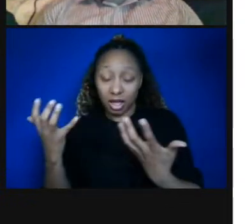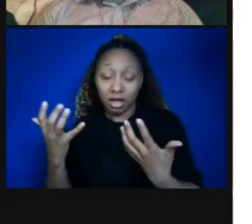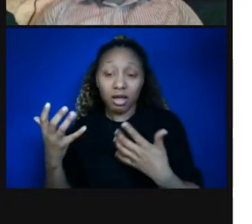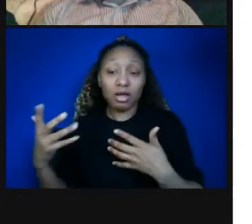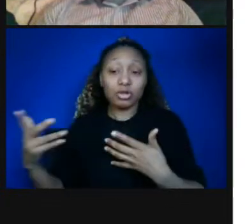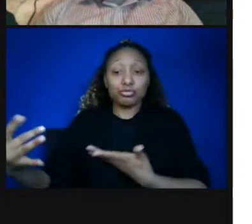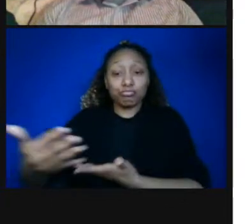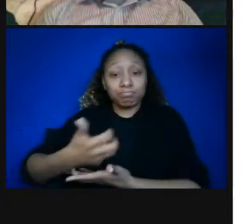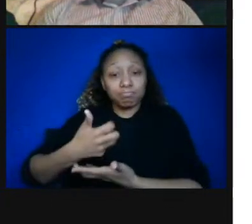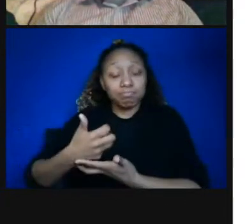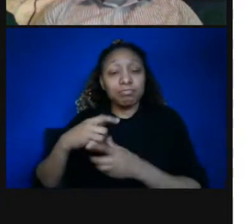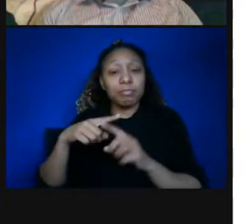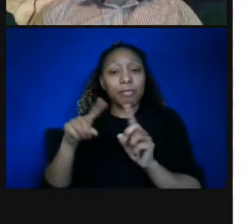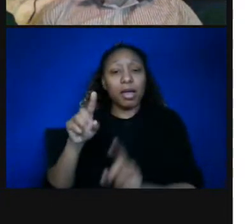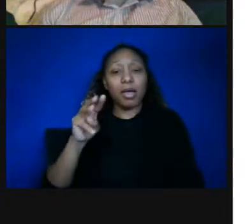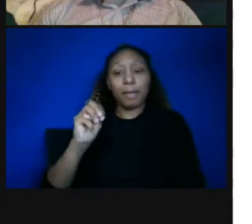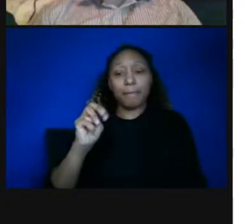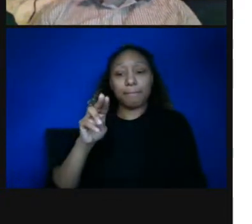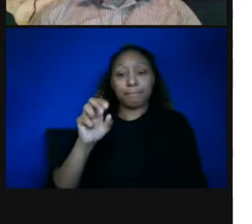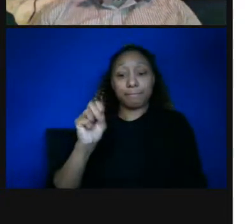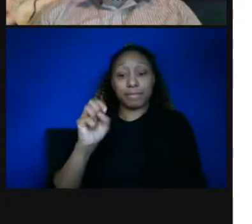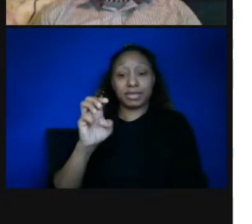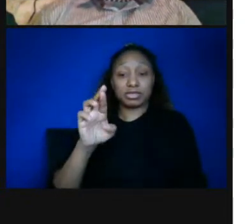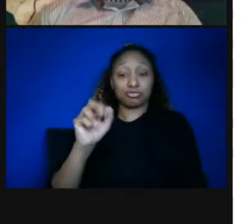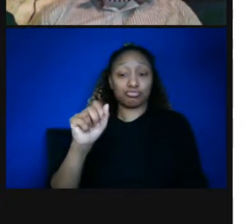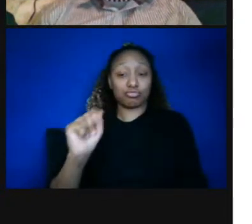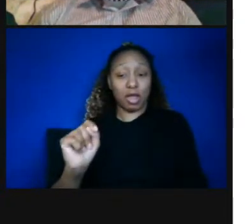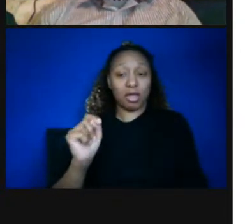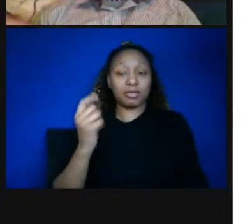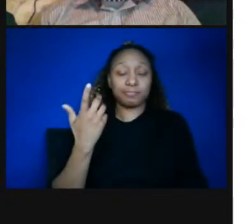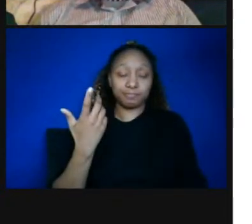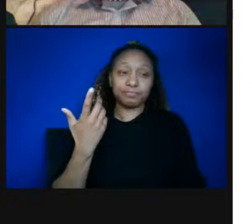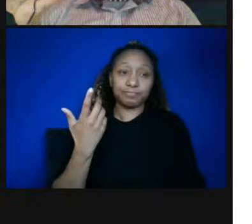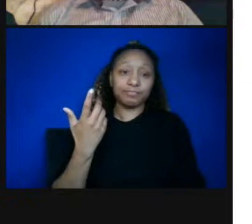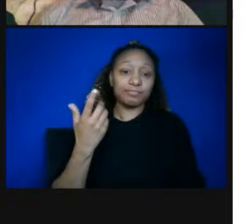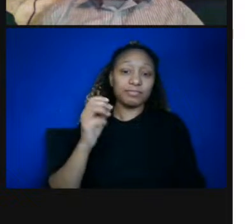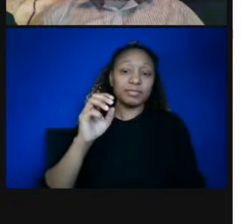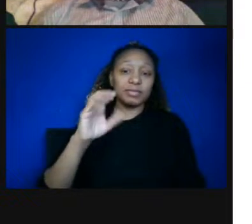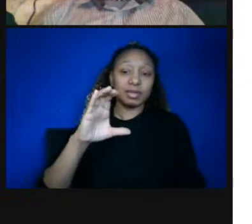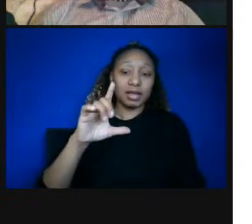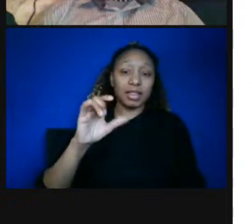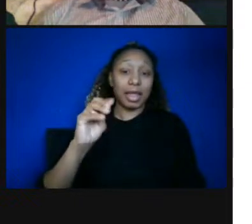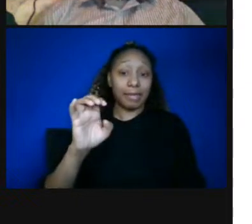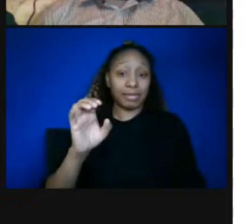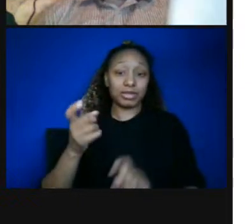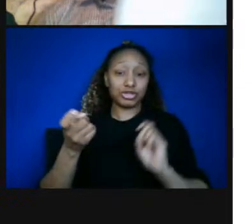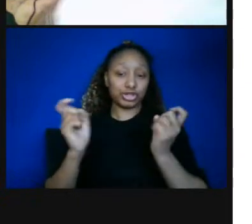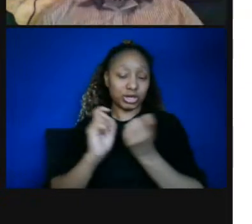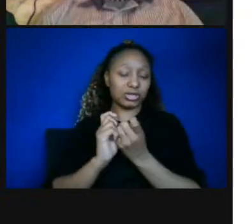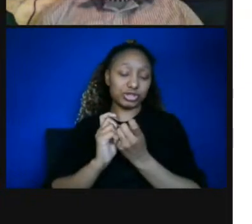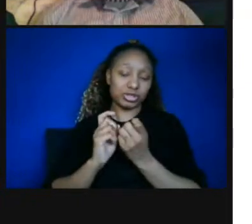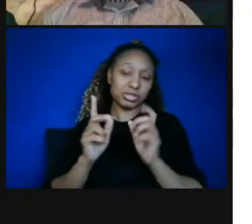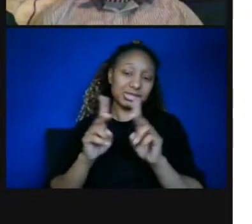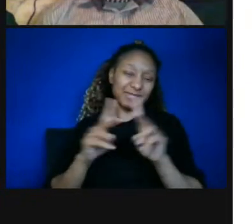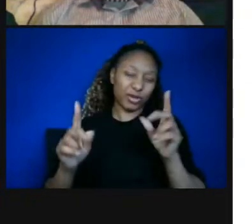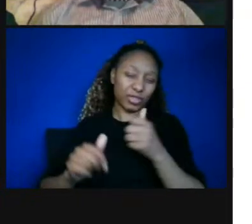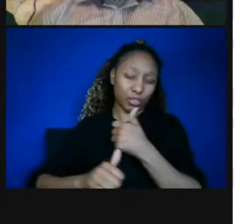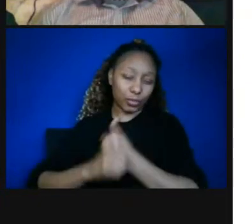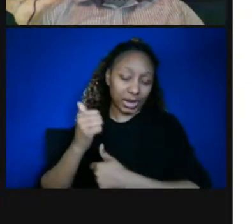So muskrats are one of these things that, because of a changing environment, changing climate, are threatened.